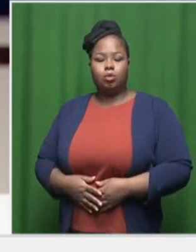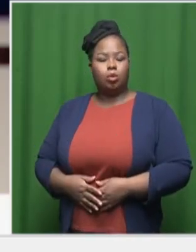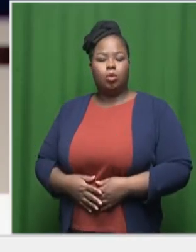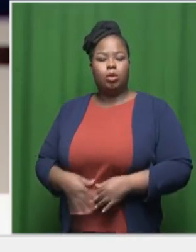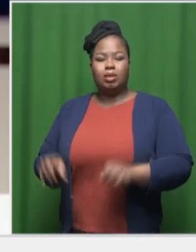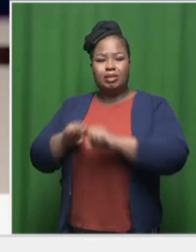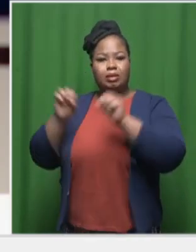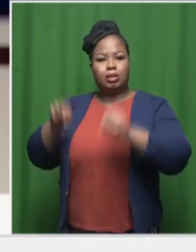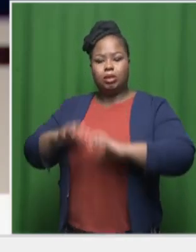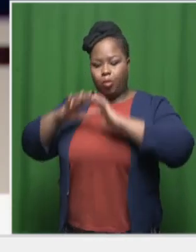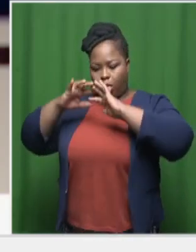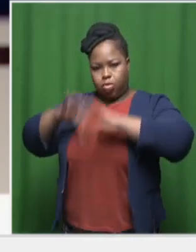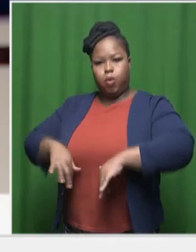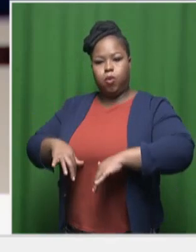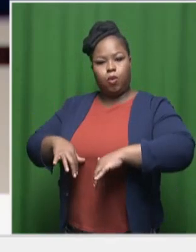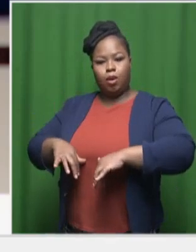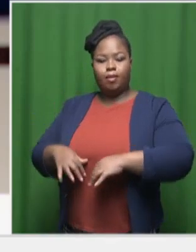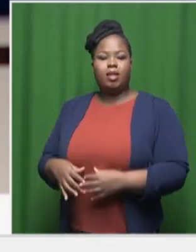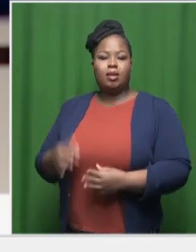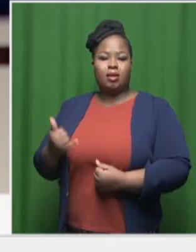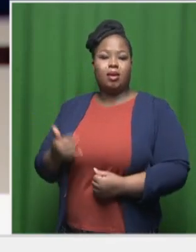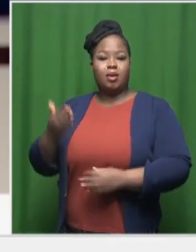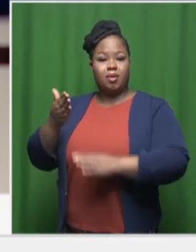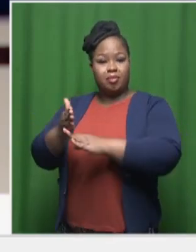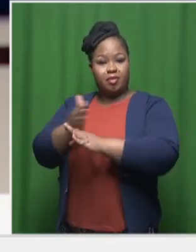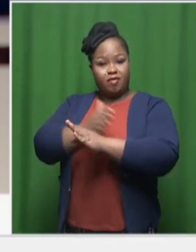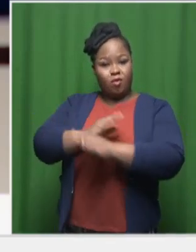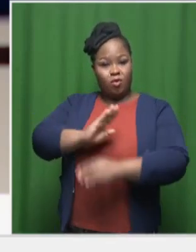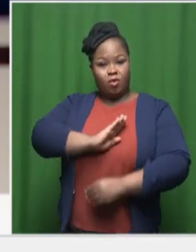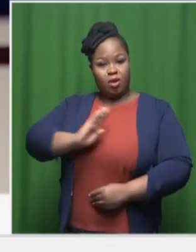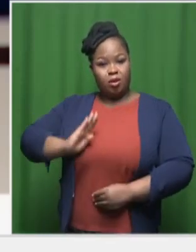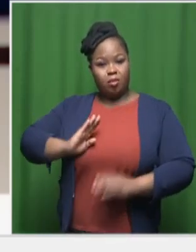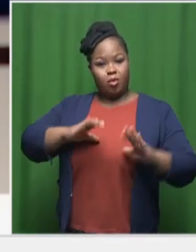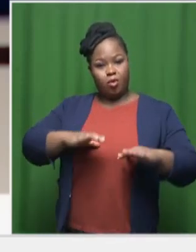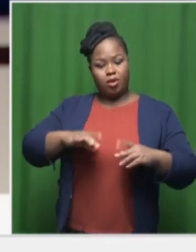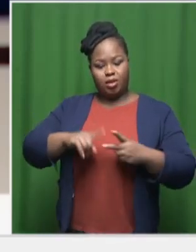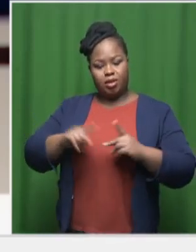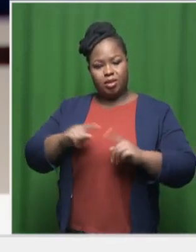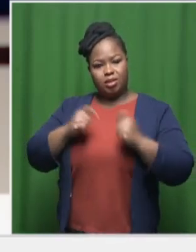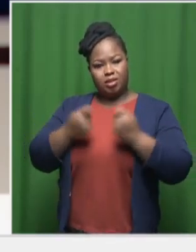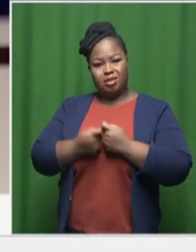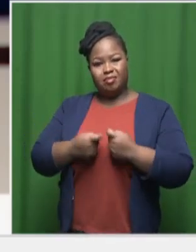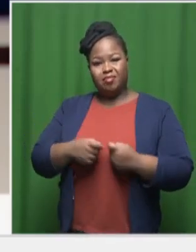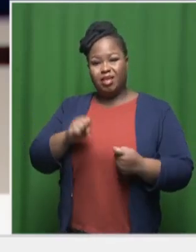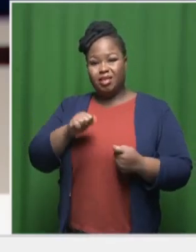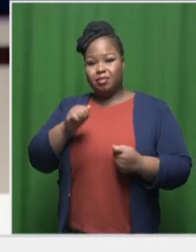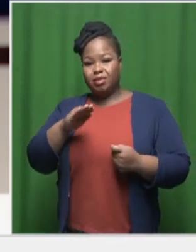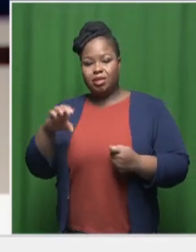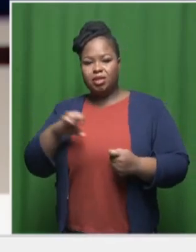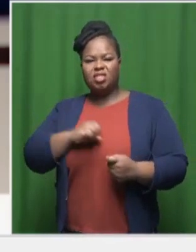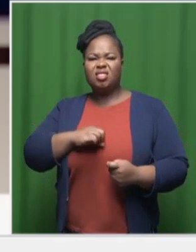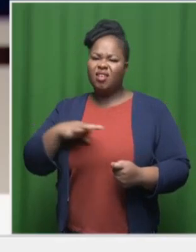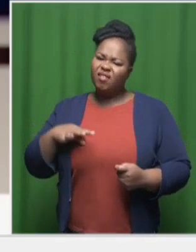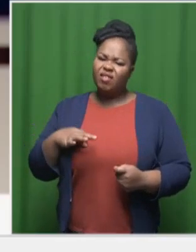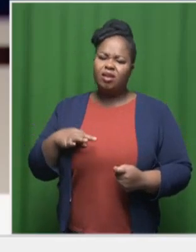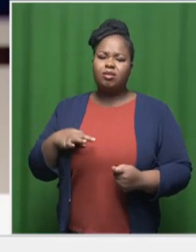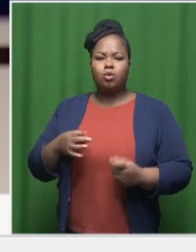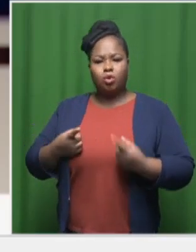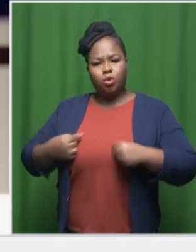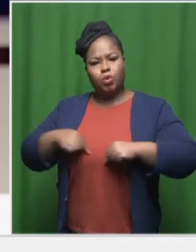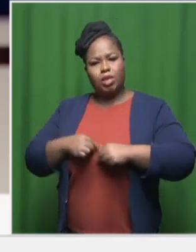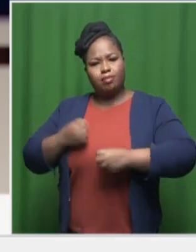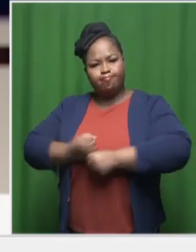out. And what we did working with the previous board and the team and all employees of the SABC was really to